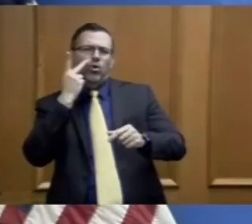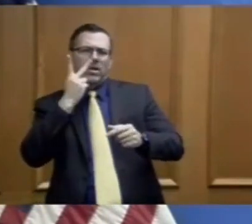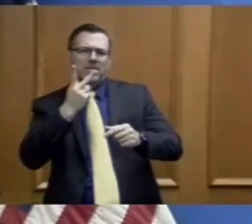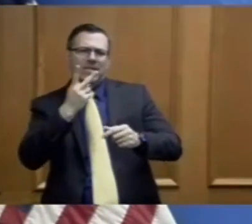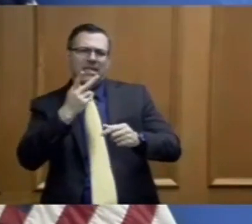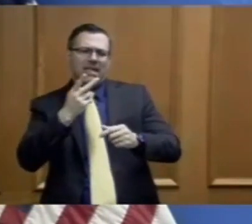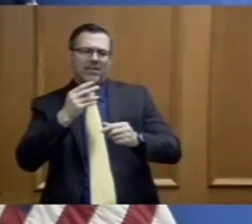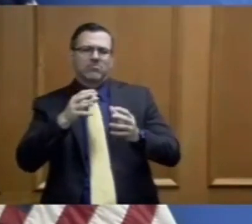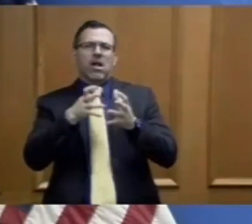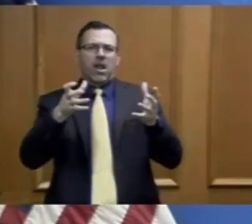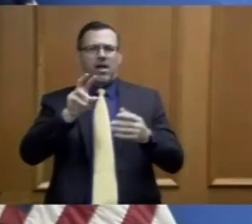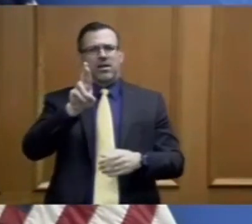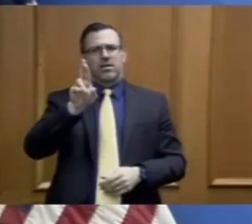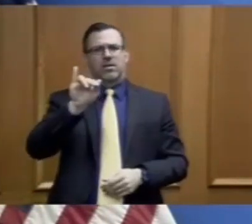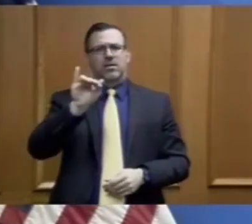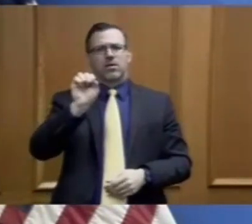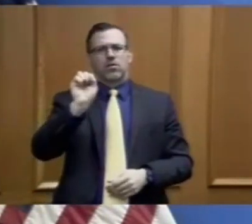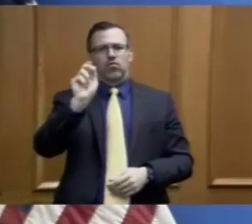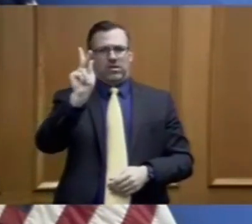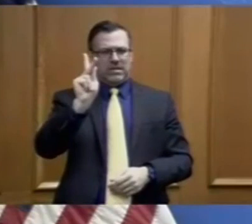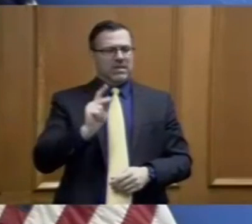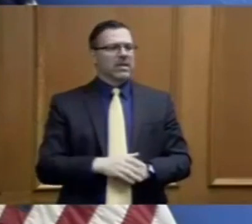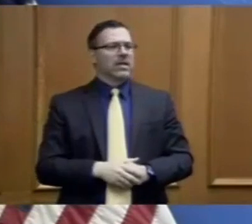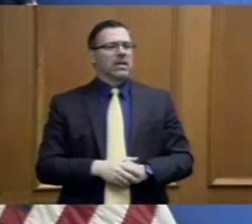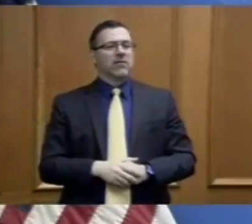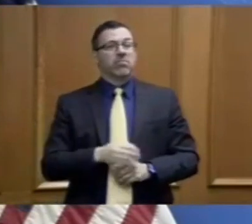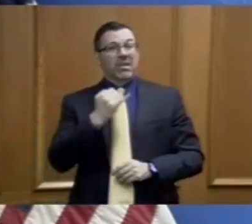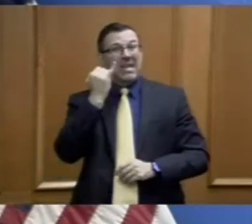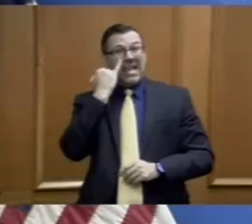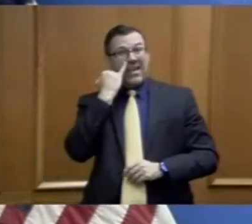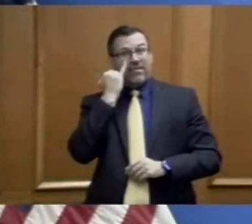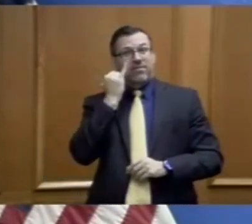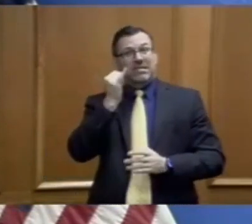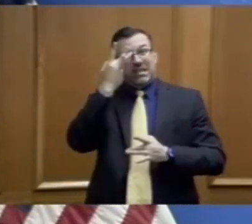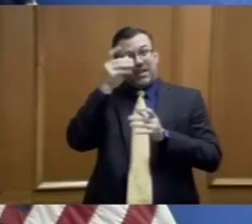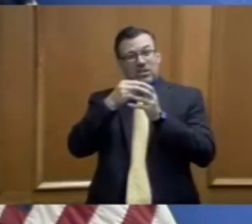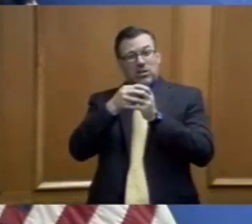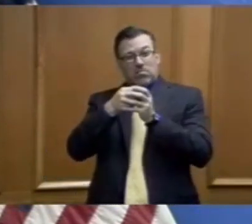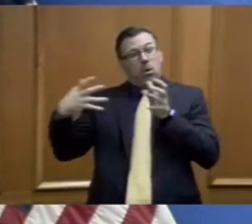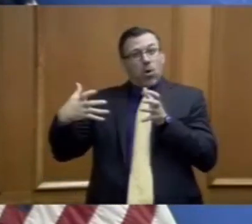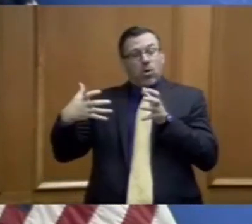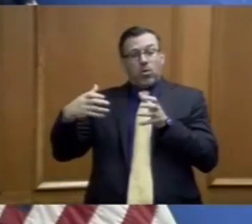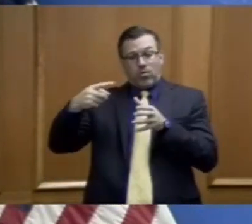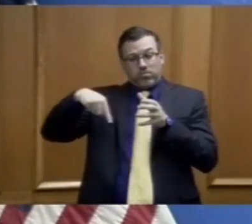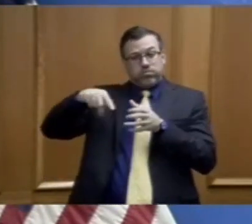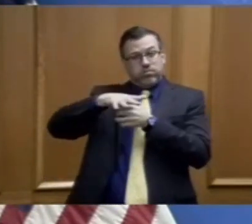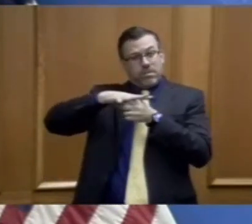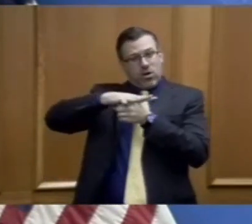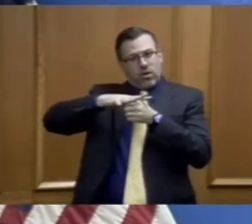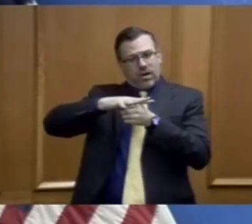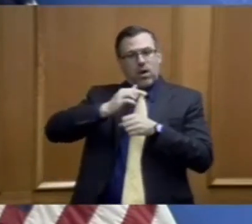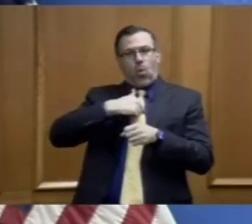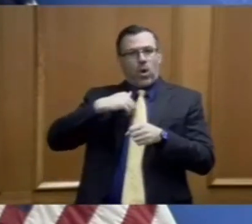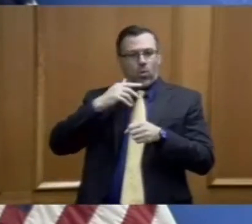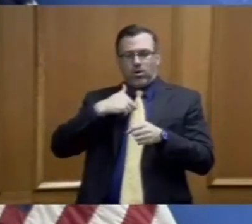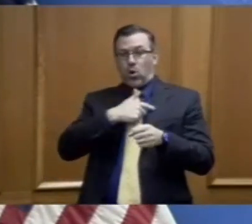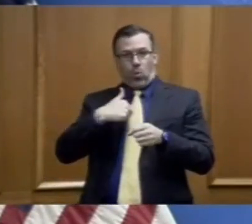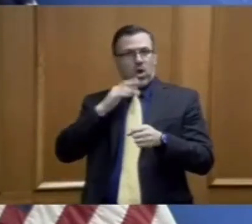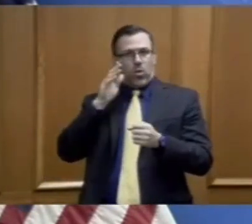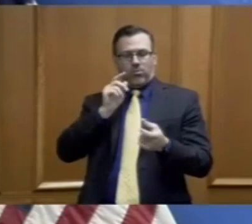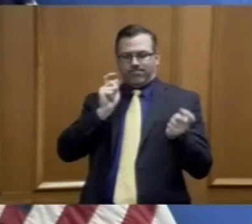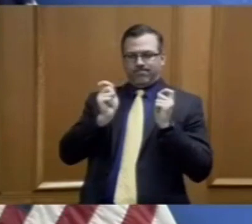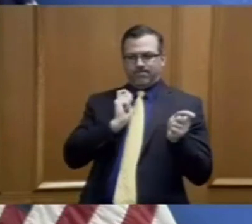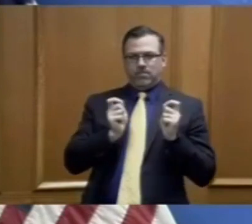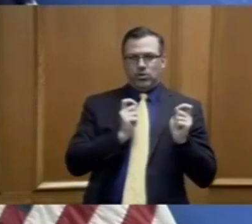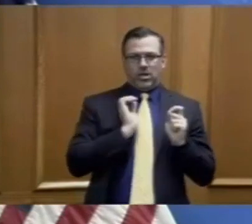is getting to a place that needs to have some sort of different action than the action we're taking, and we'll take it when